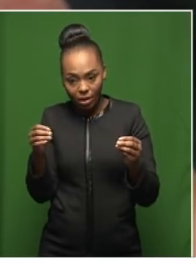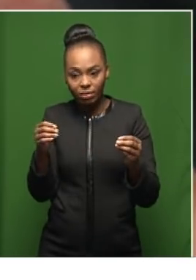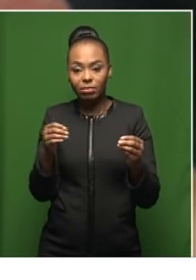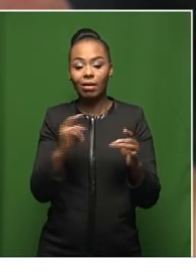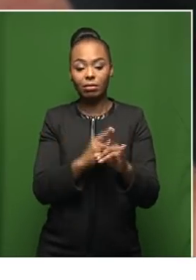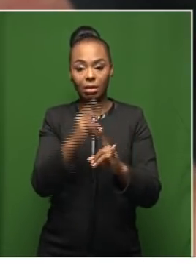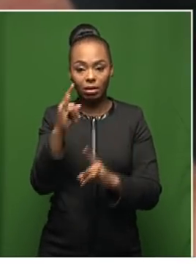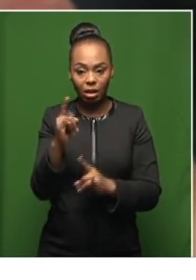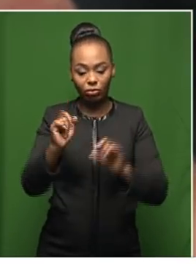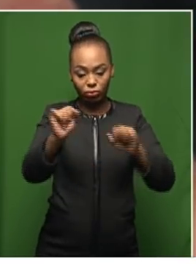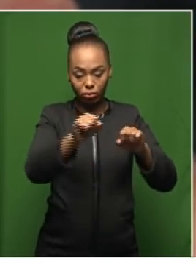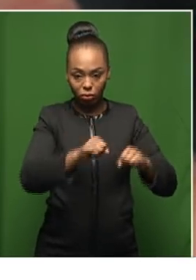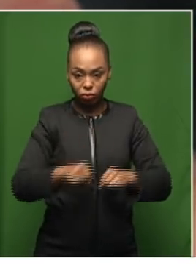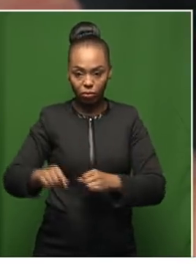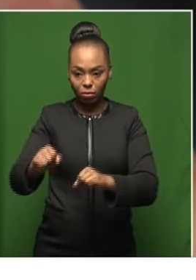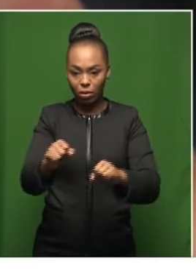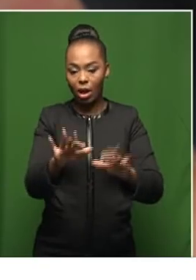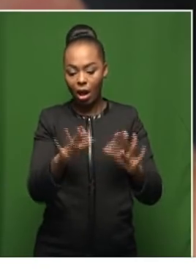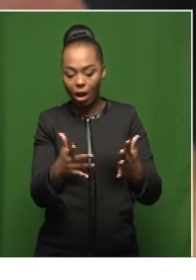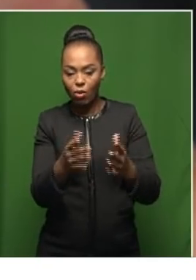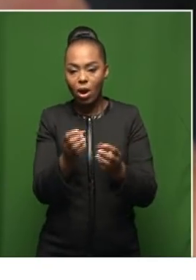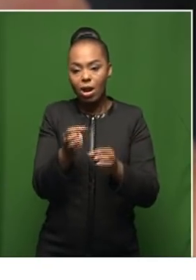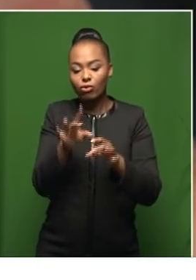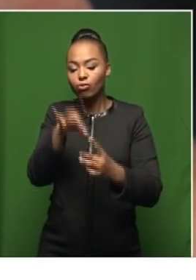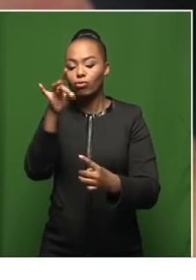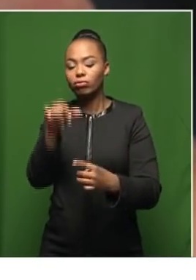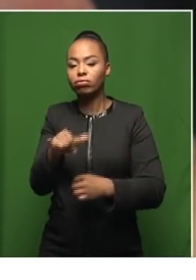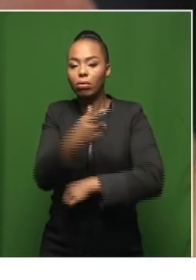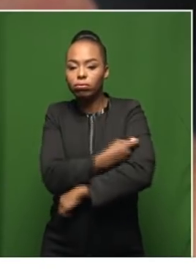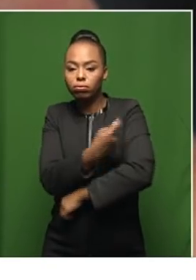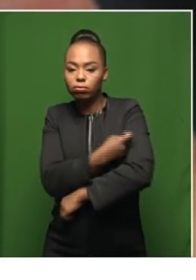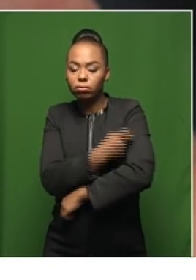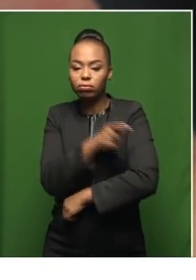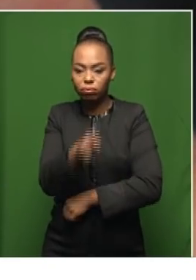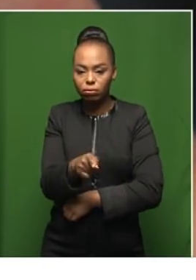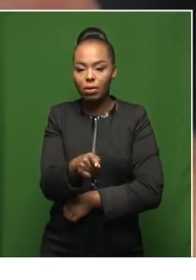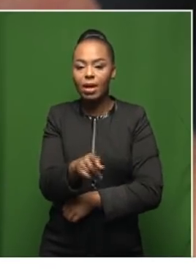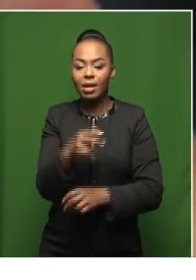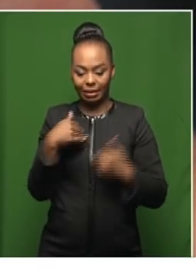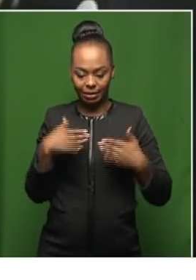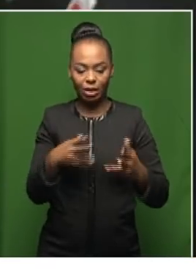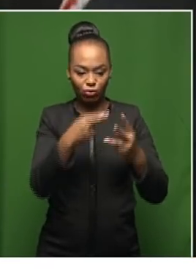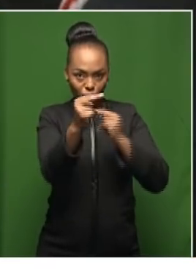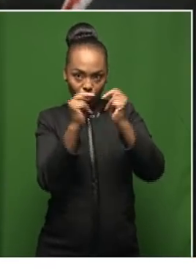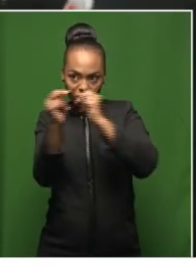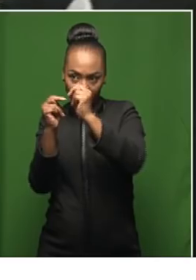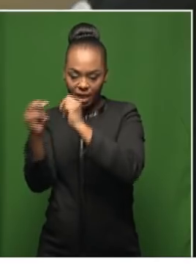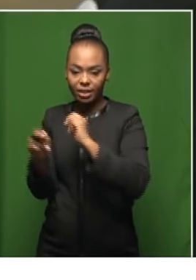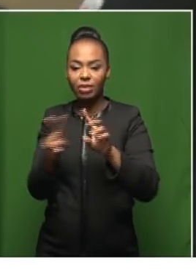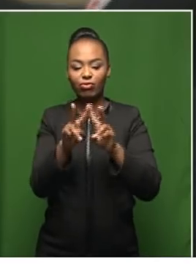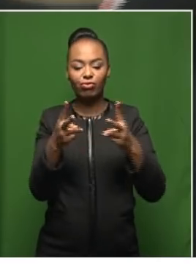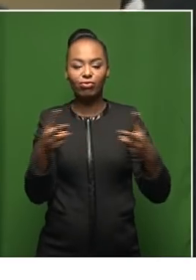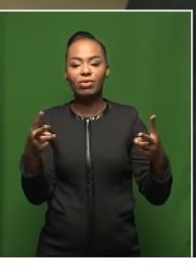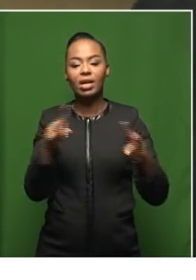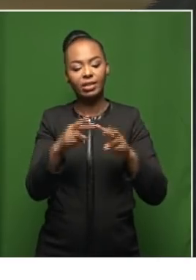success on a number of vaccines, we then started having our negotiations with the different pharmaceutical companies just to be able